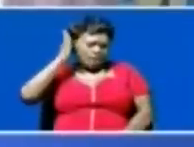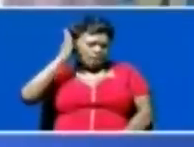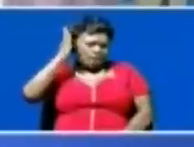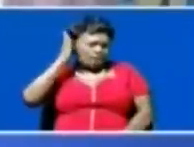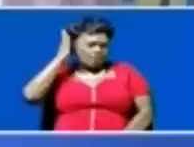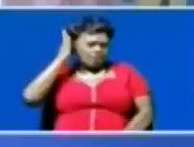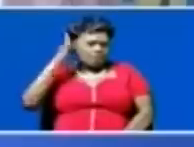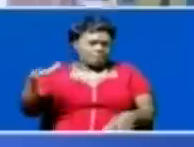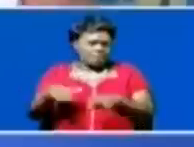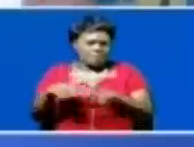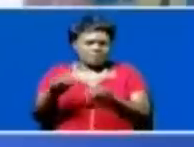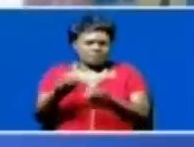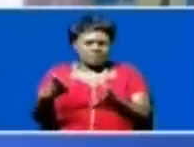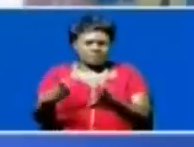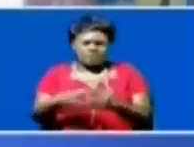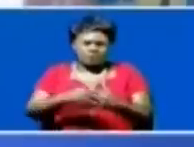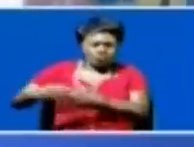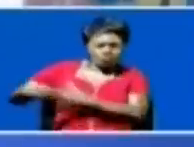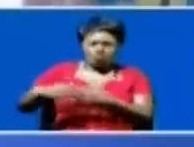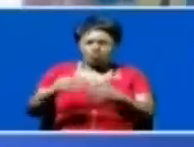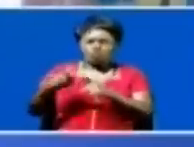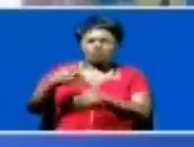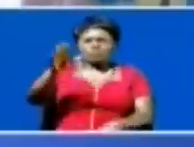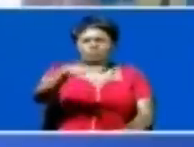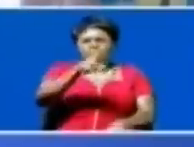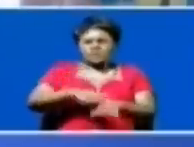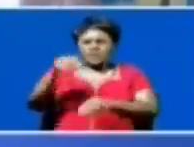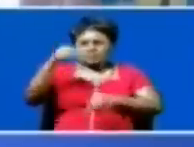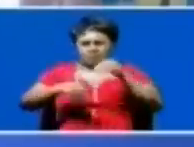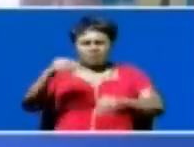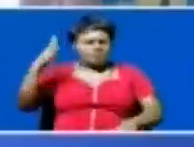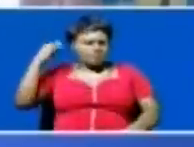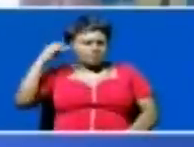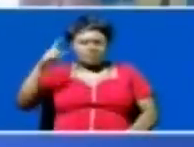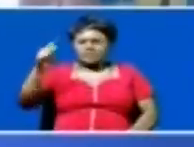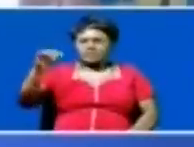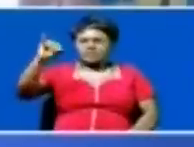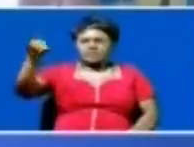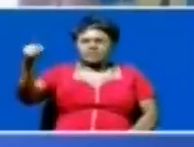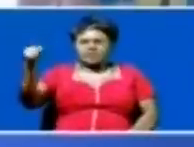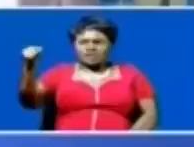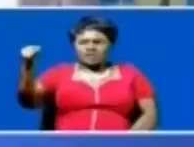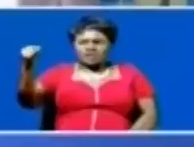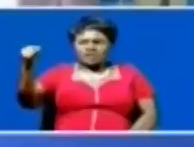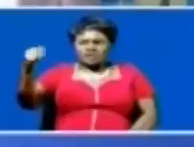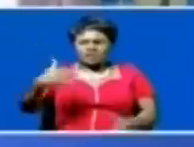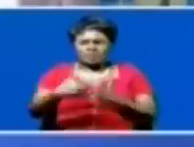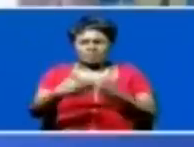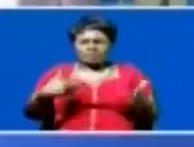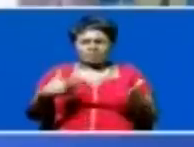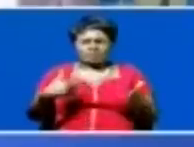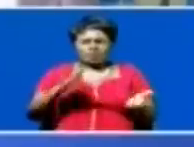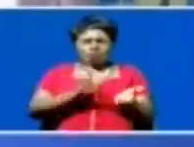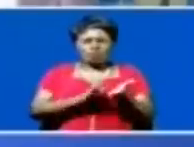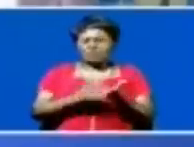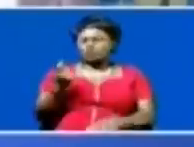couple of members of parliament outside parliament when that vote was being taken. Let's listen to TJ Kajwang just before I get a quick reaction from you, then we'll